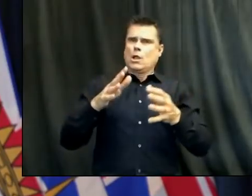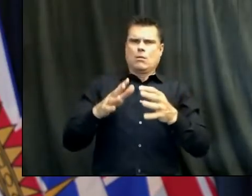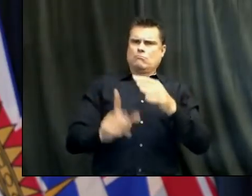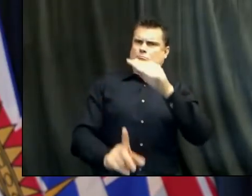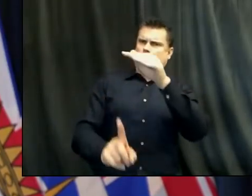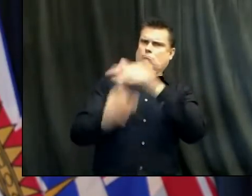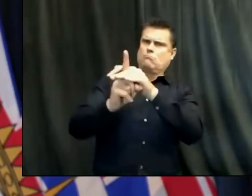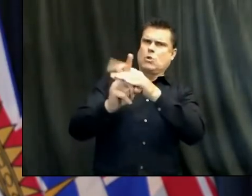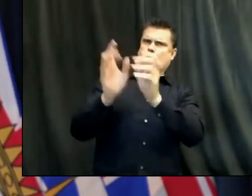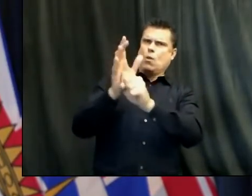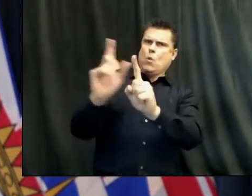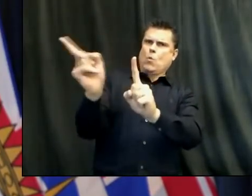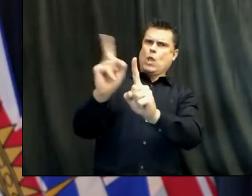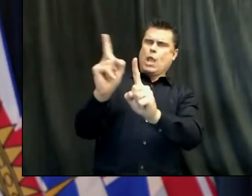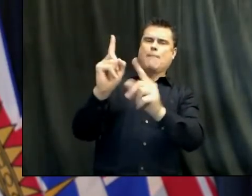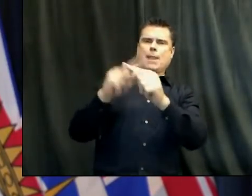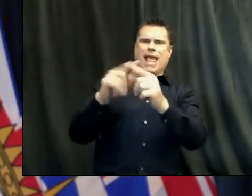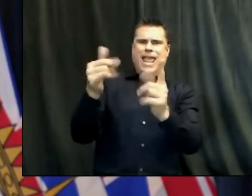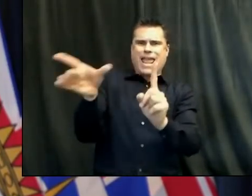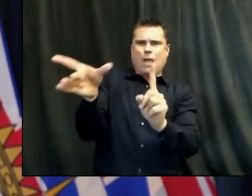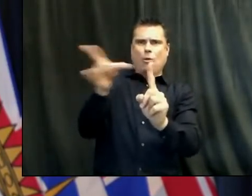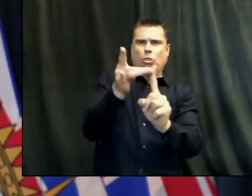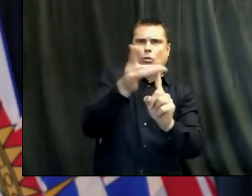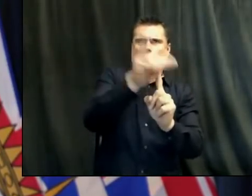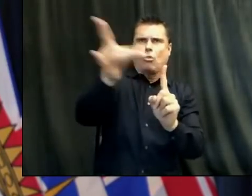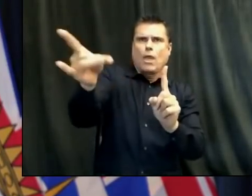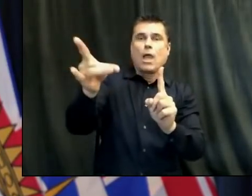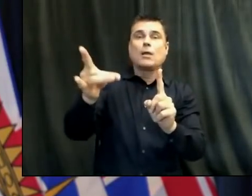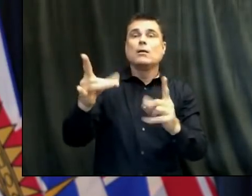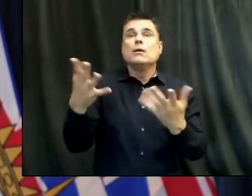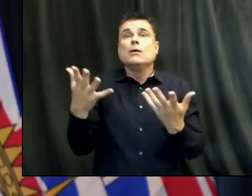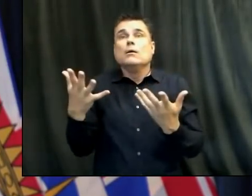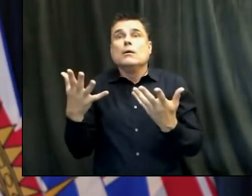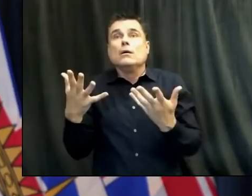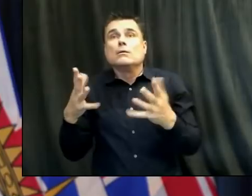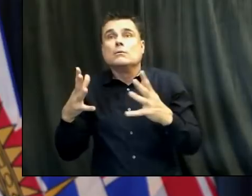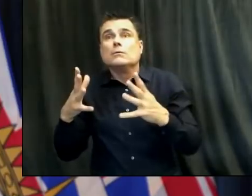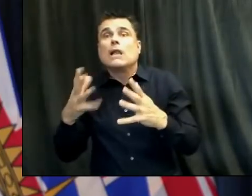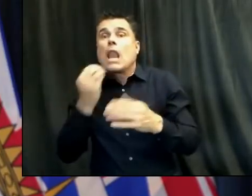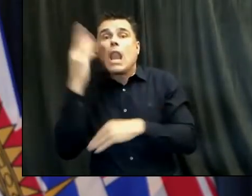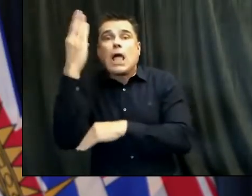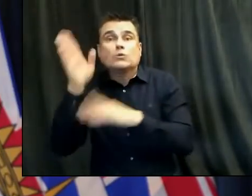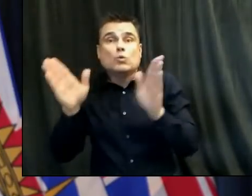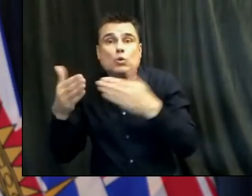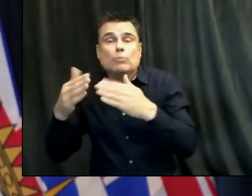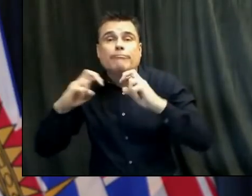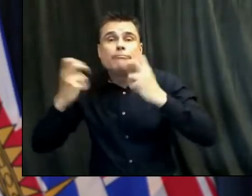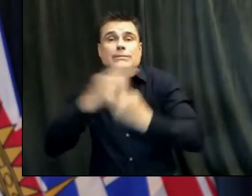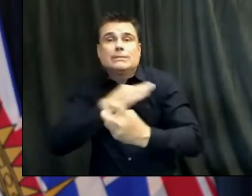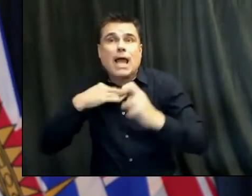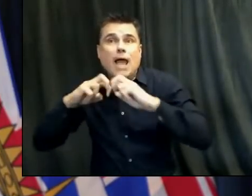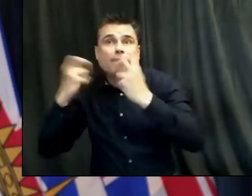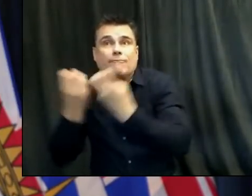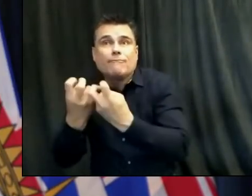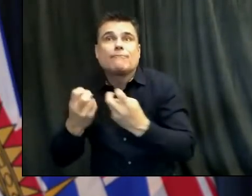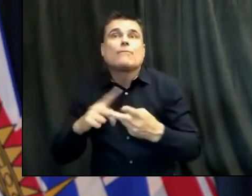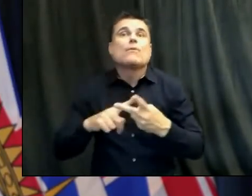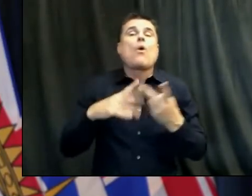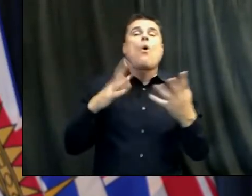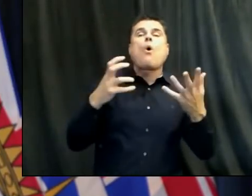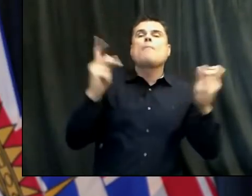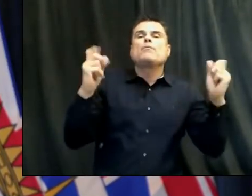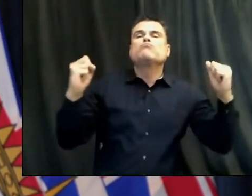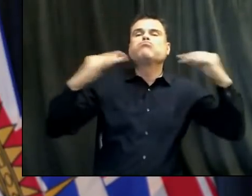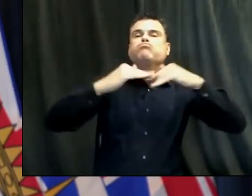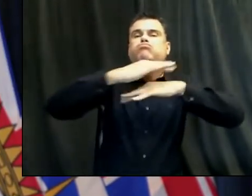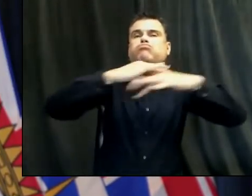workplaces. Also, earlier you recommended that COVID safety plans be reviewed in workplaces, but do you think existing plans are sufficient, or do we need to